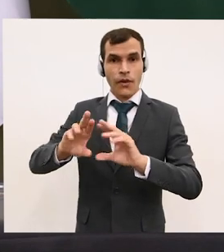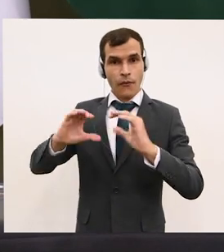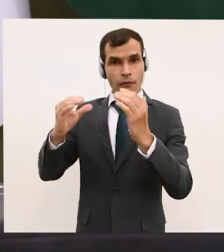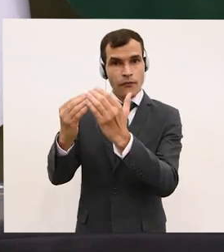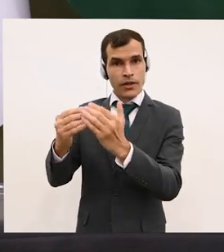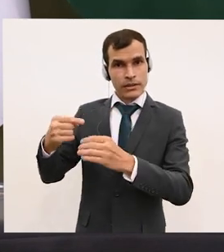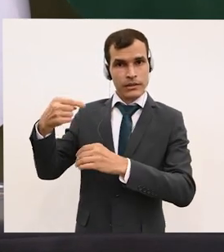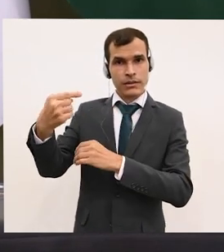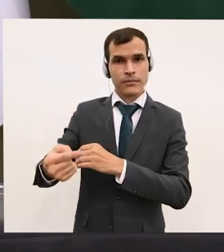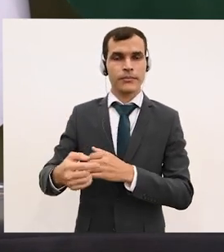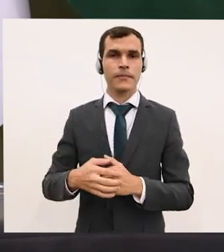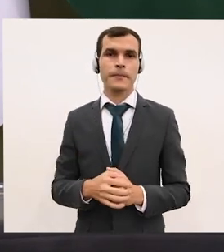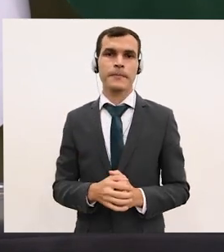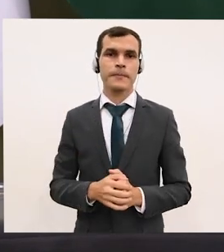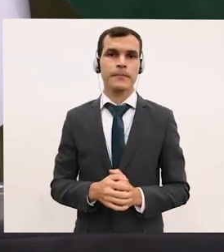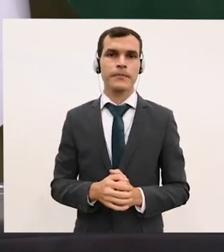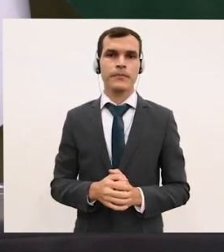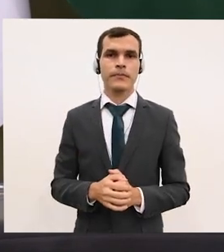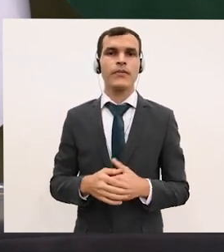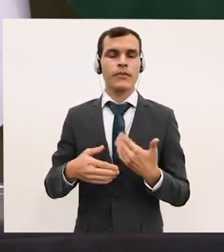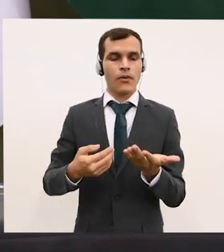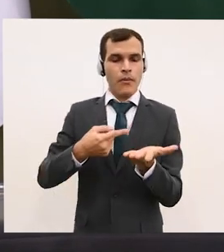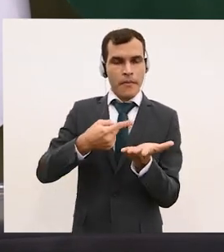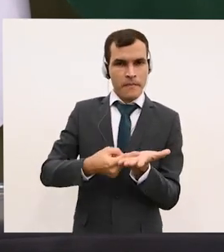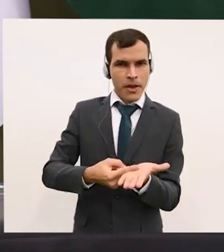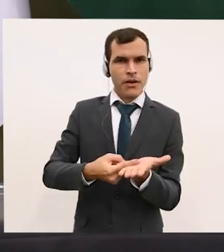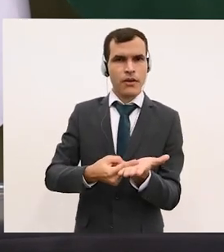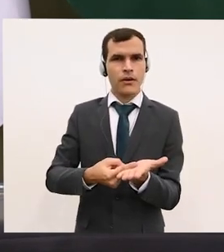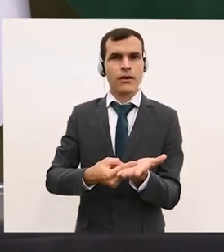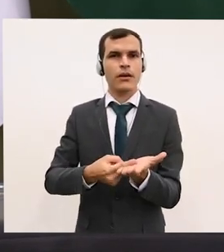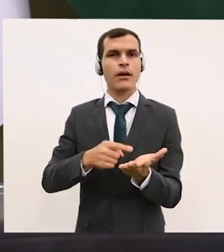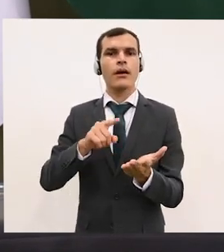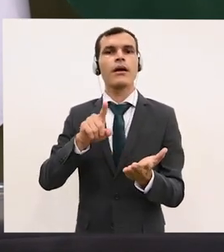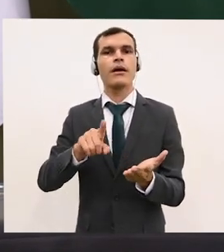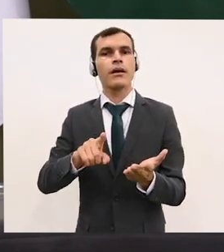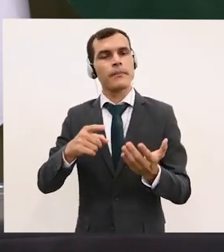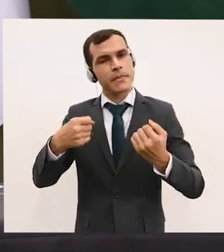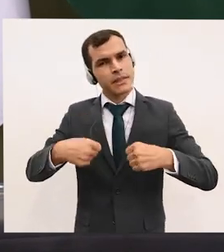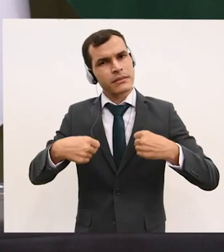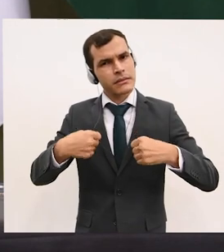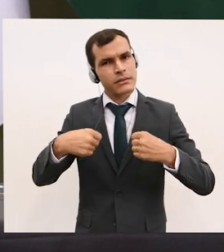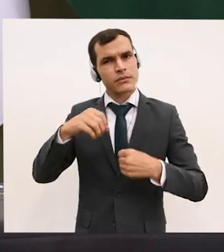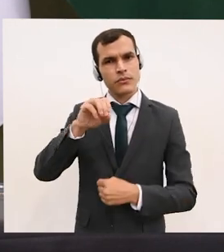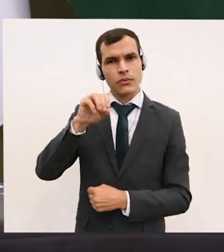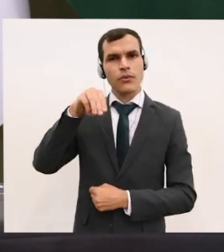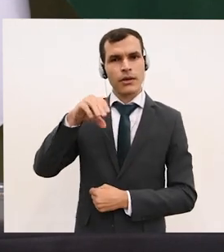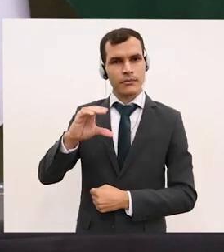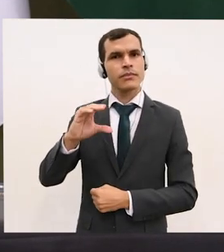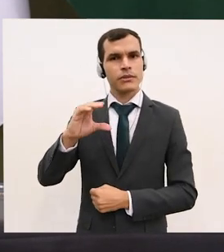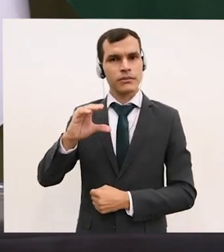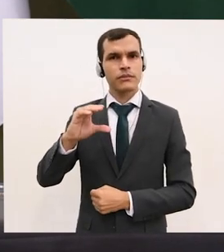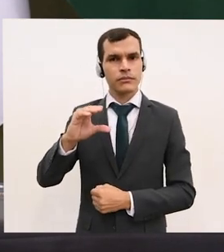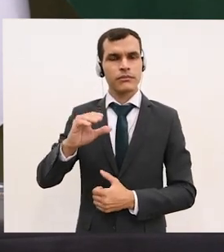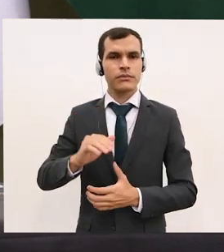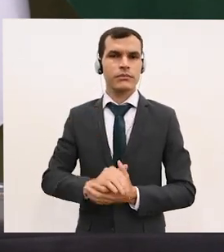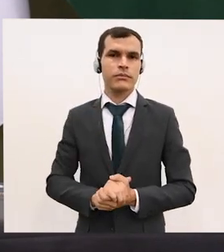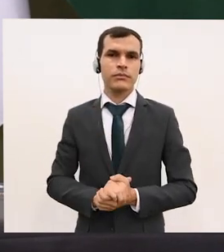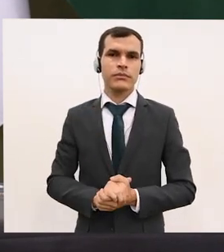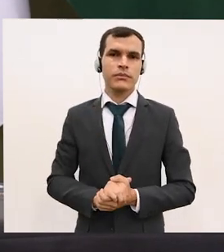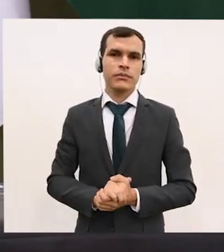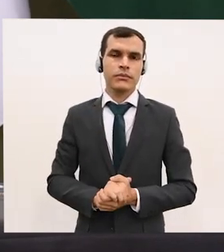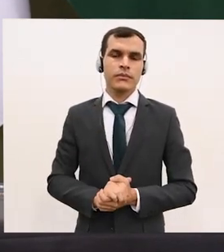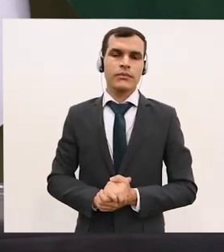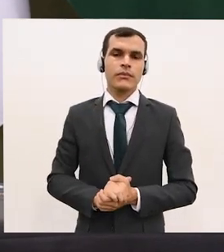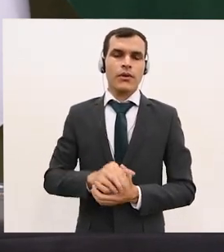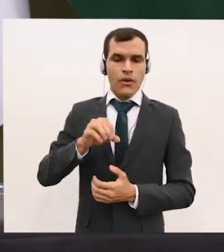the WTO. We need to reform the WTO to bring it up to 21st century issues. We've already started in some